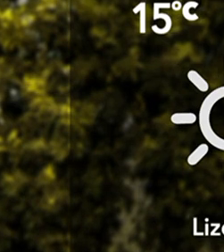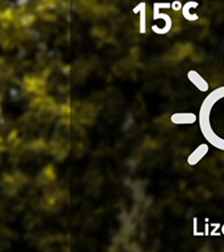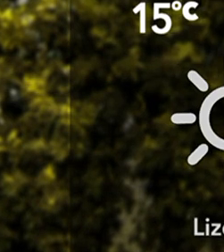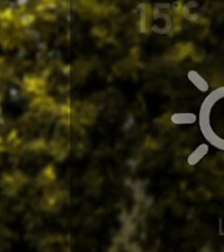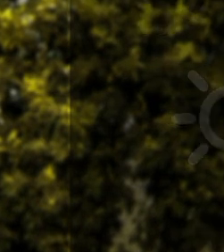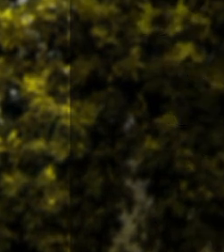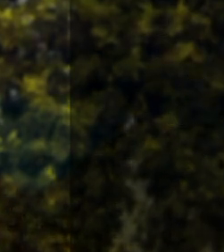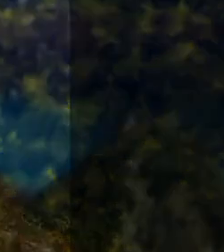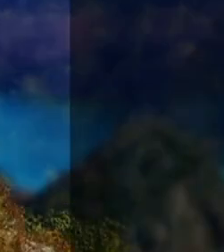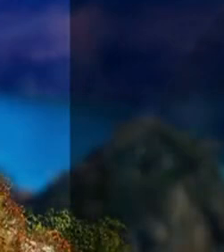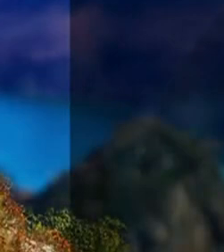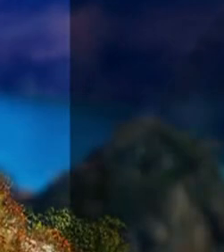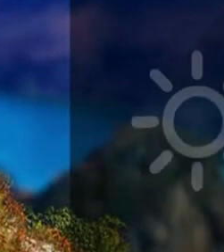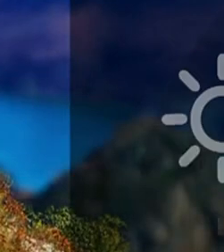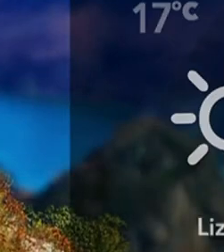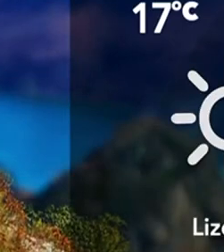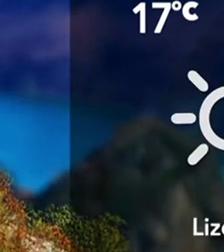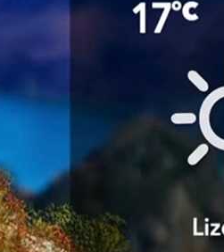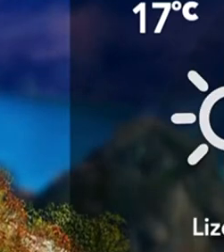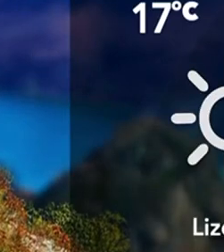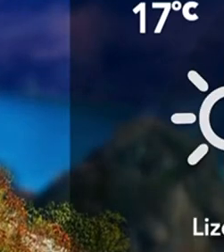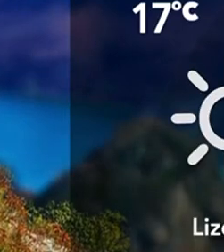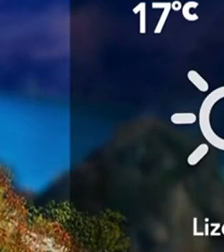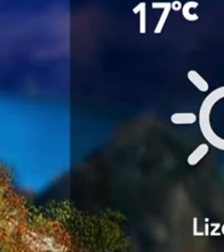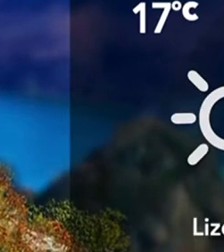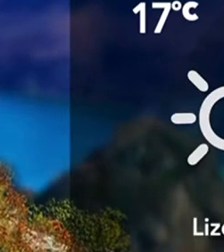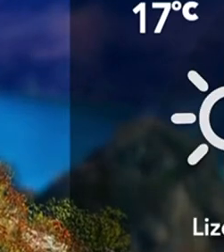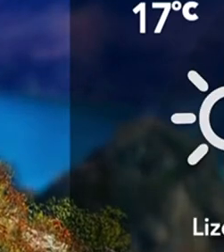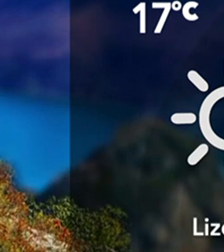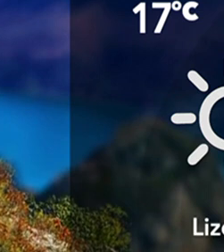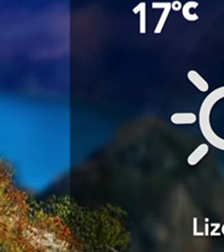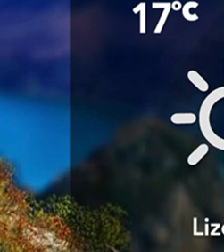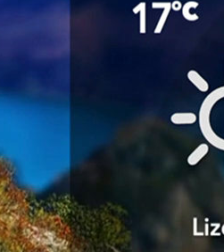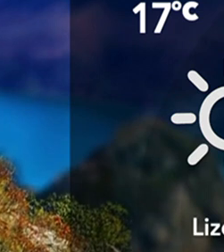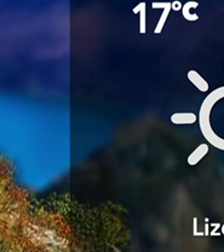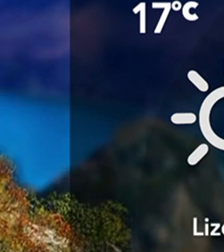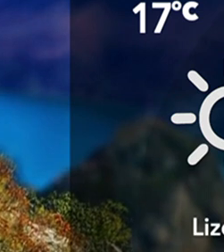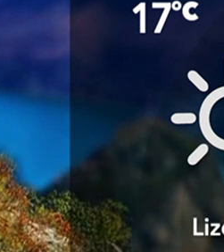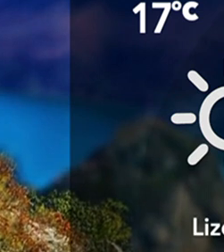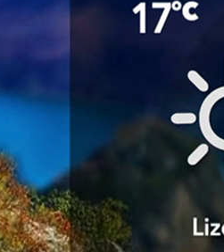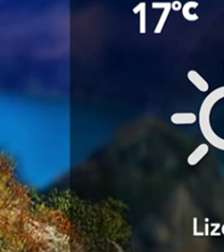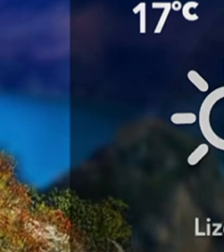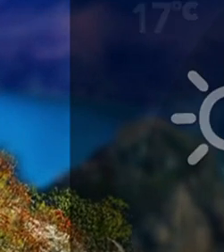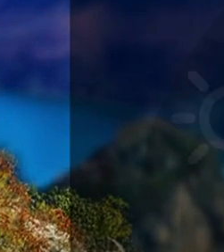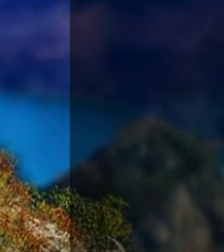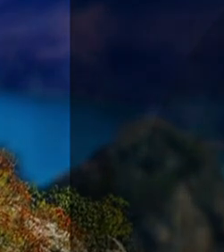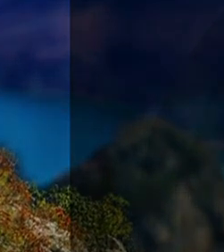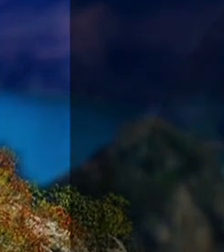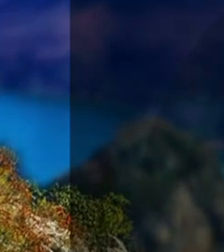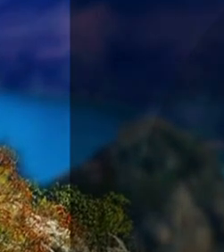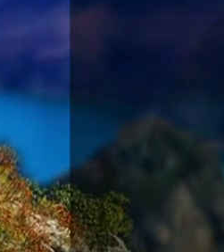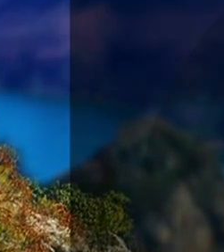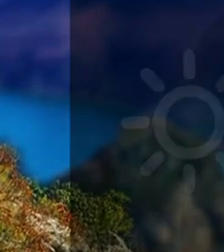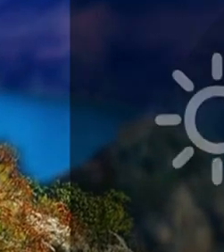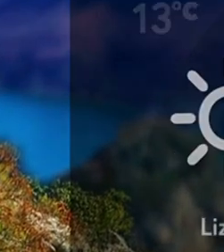degrees ozolileyo. Masijongeni bethu naphaya empumalanga embombela ngamashumi mathathu abenesibini acwengile phaya izulu emini